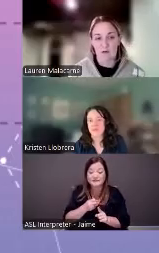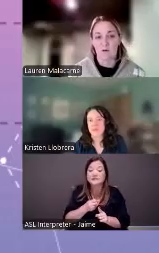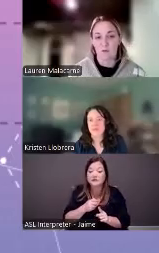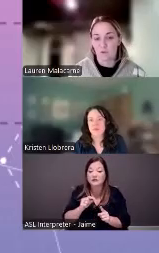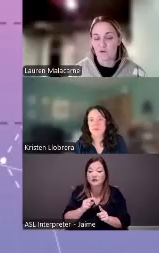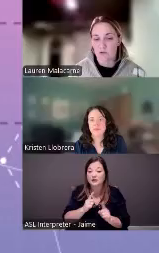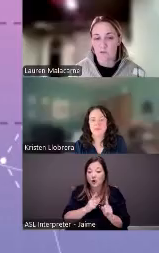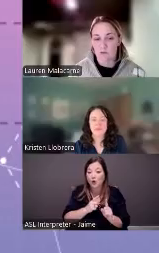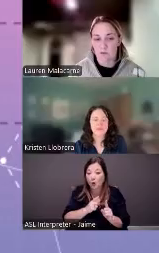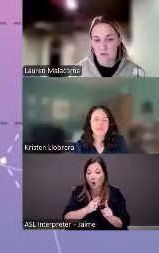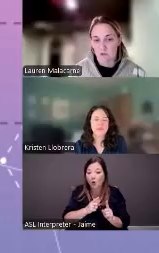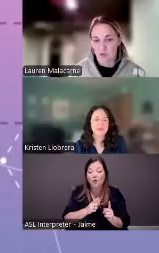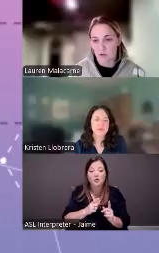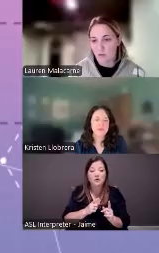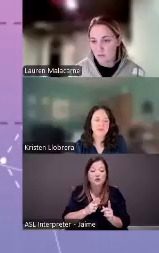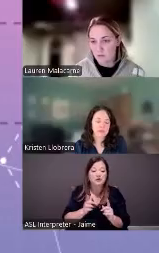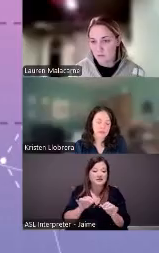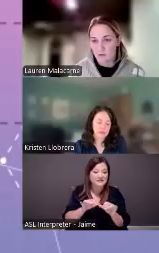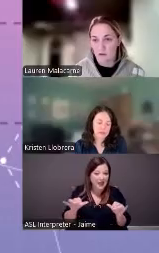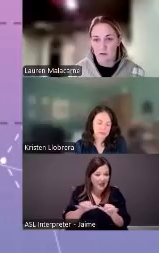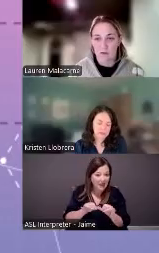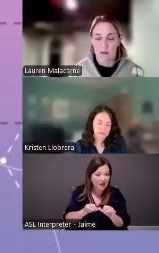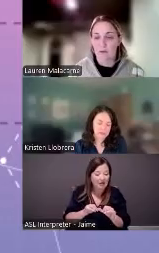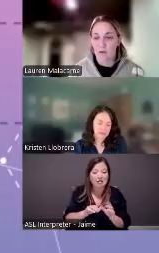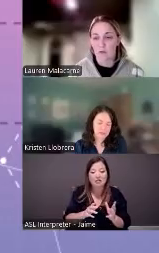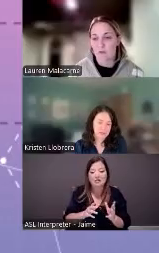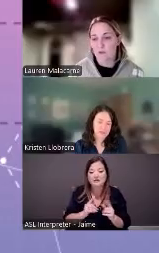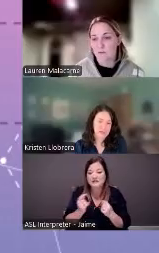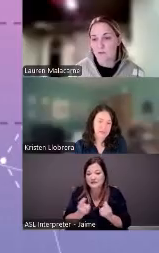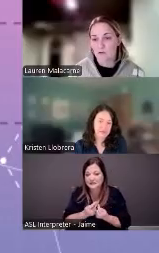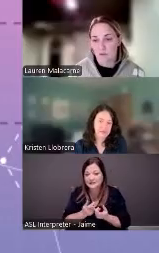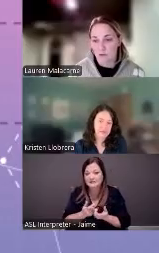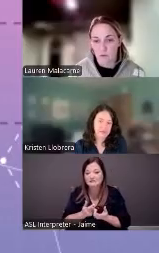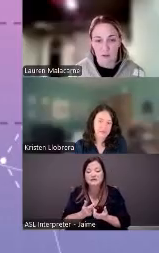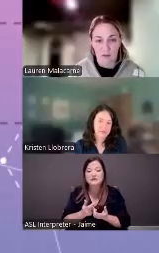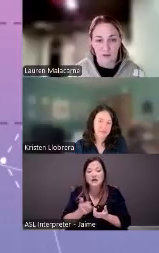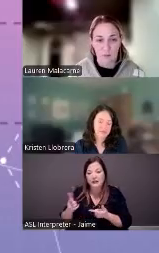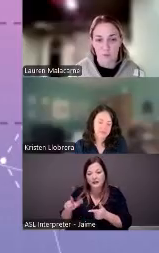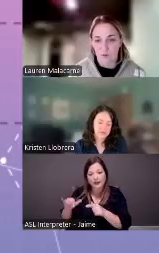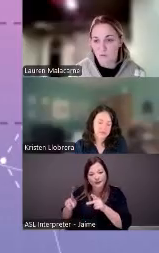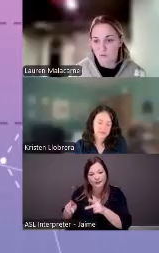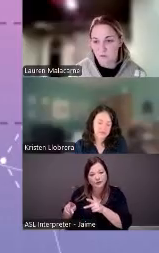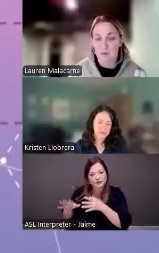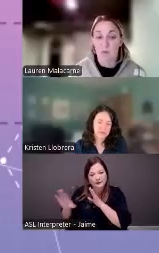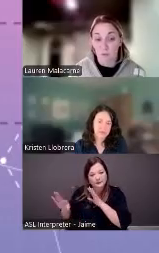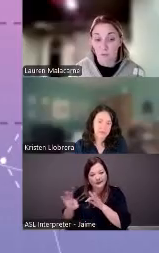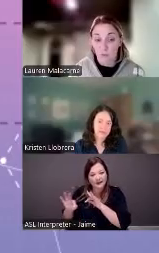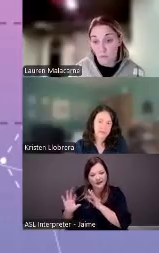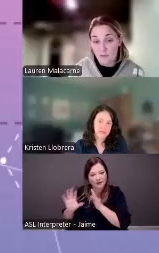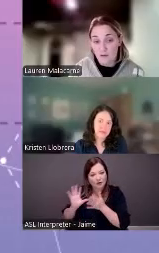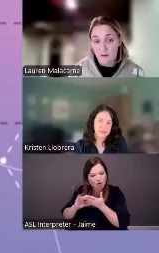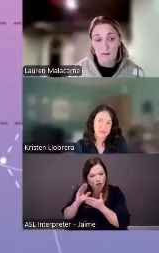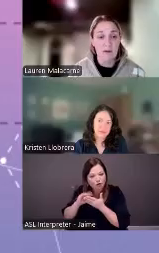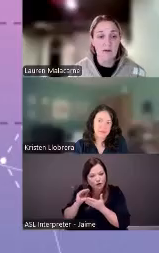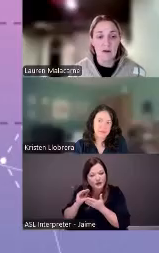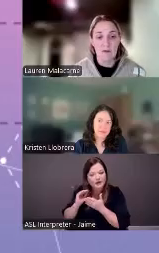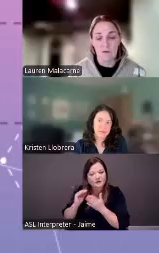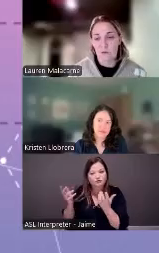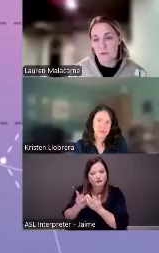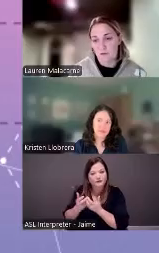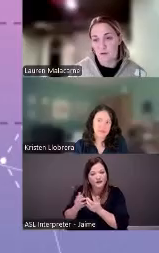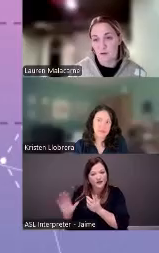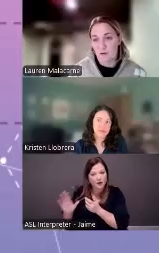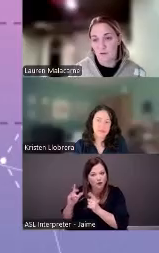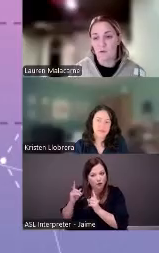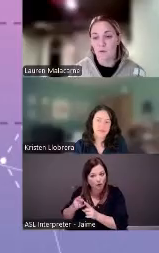Attainment Scale and the Wheelchair Skills Test Questionnaire. That's, kind of allowing the person to direct their learning a little bit more specifically, both with their goal setting and